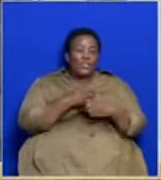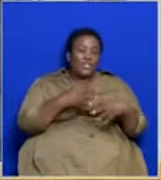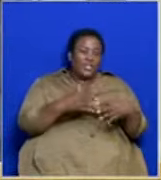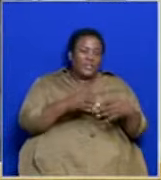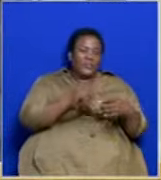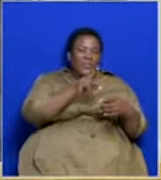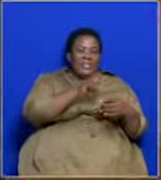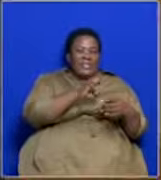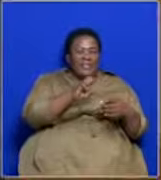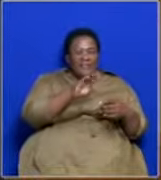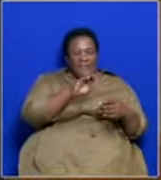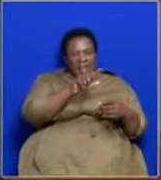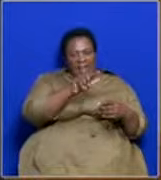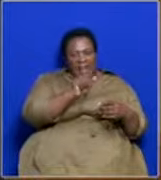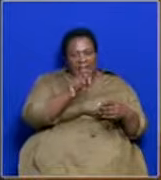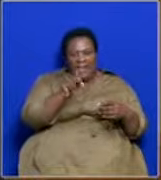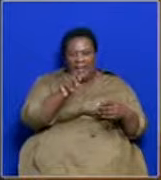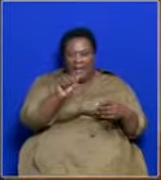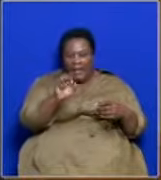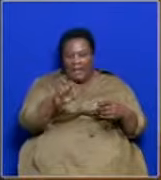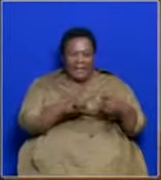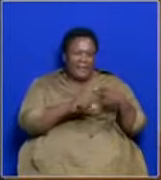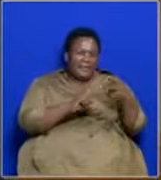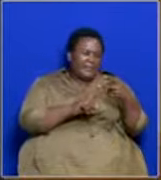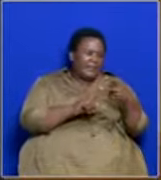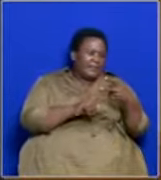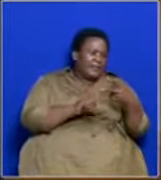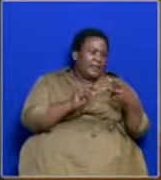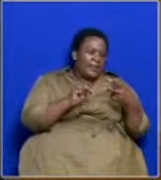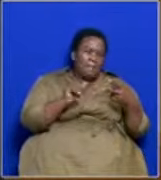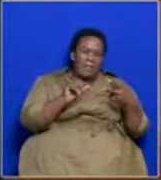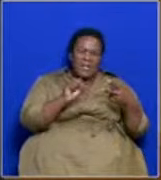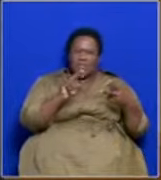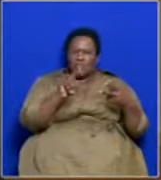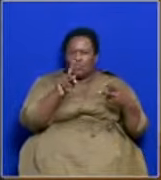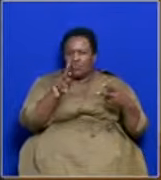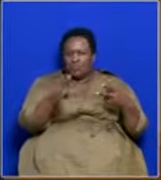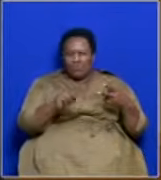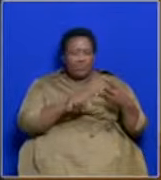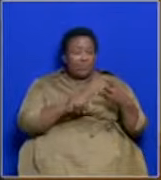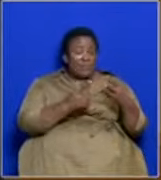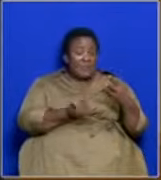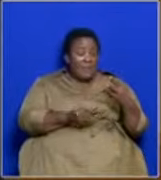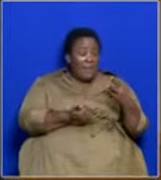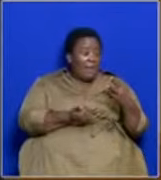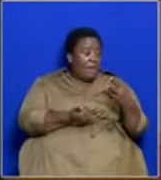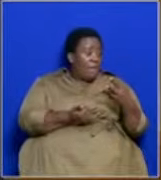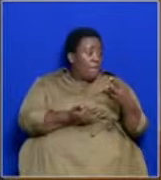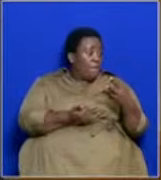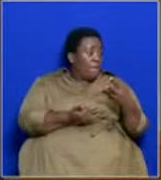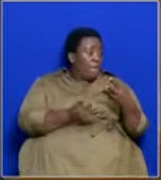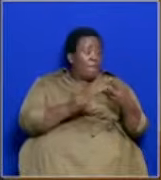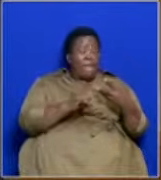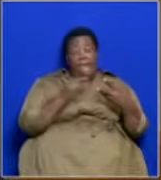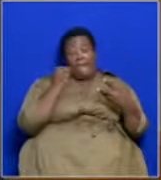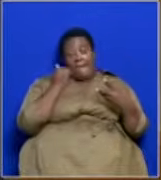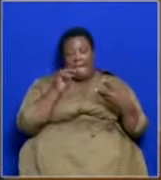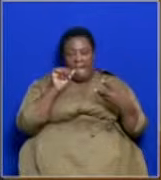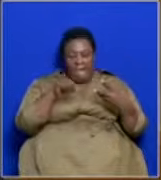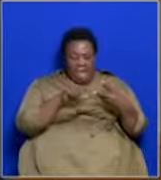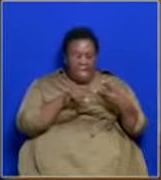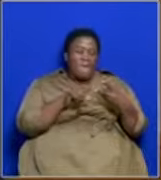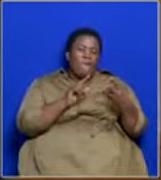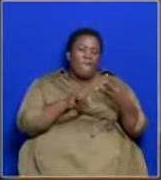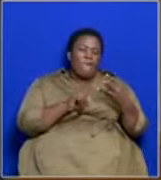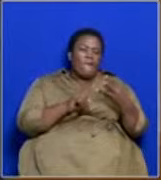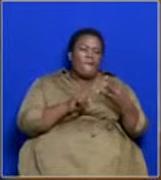then Yes. Ms. Masuku, and now... No, Ms. Masuku was the witness yesterday. Yes, and today I don't think